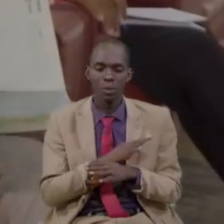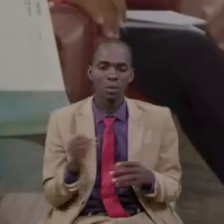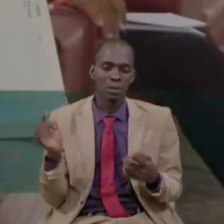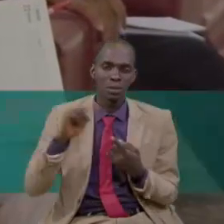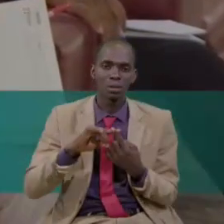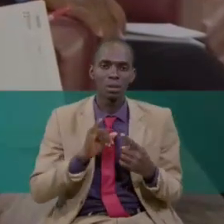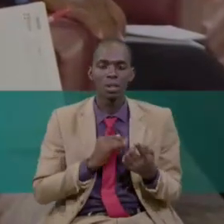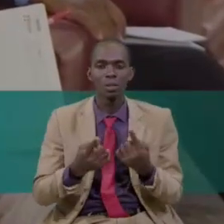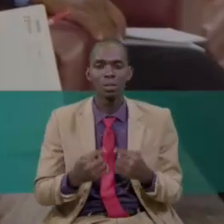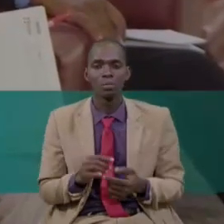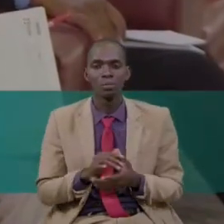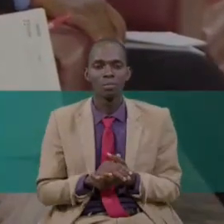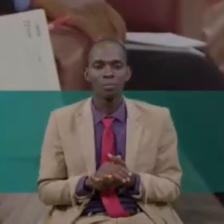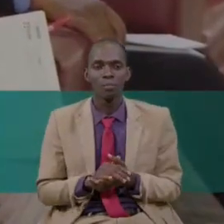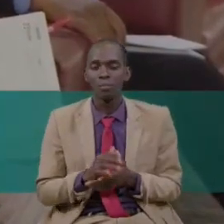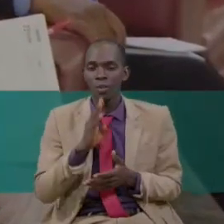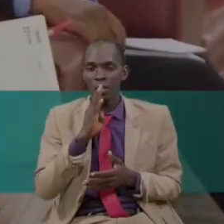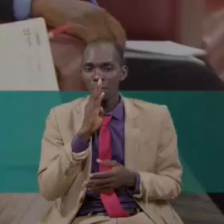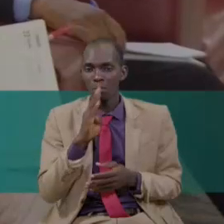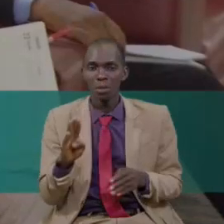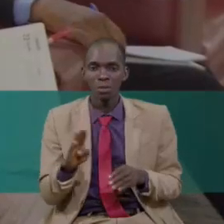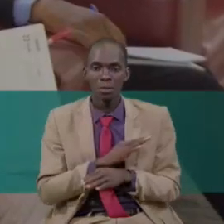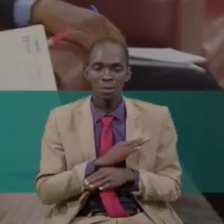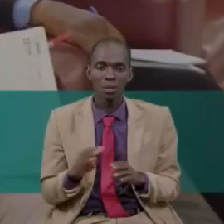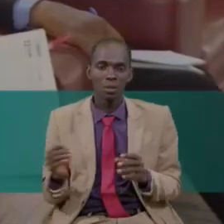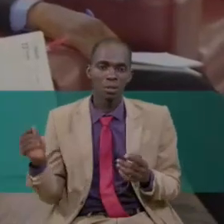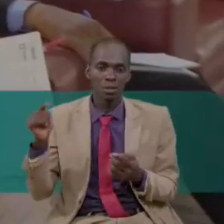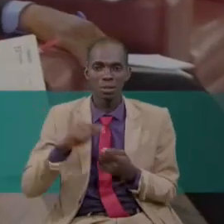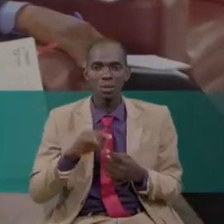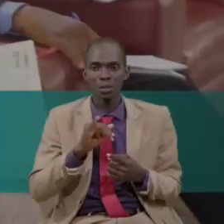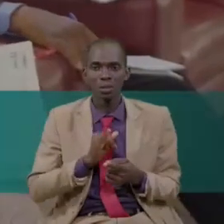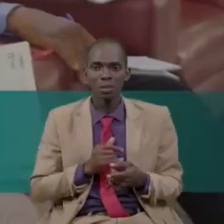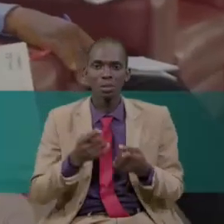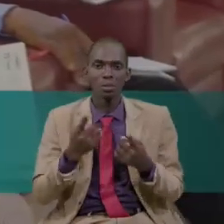And said unto them, what did he say?